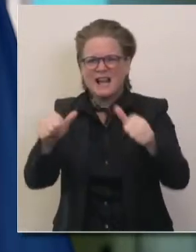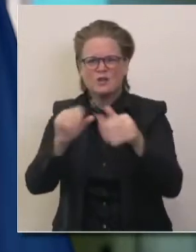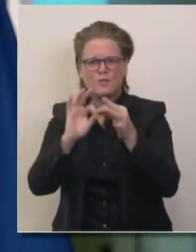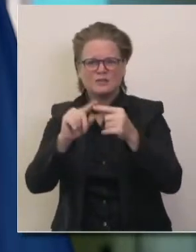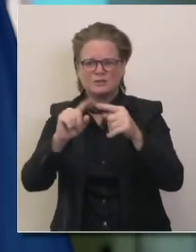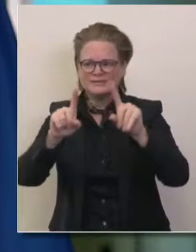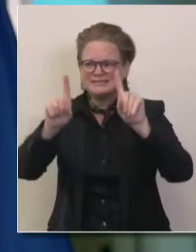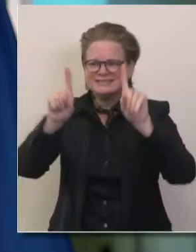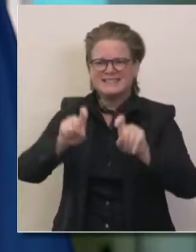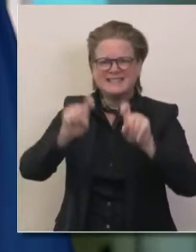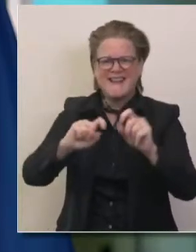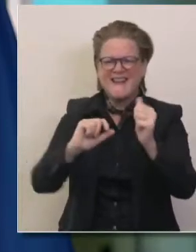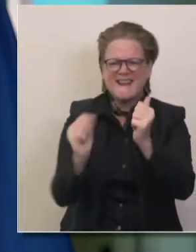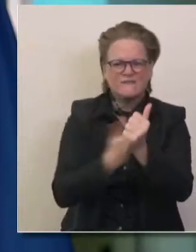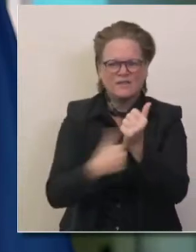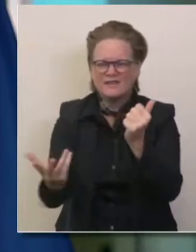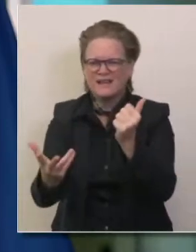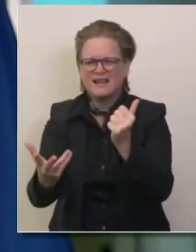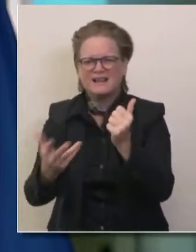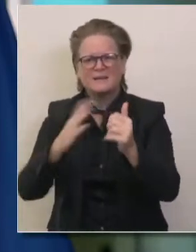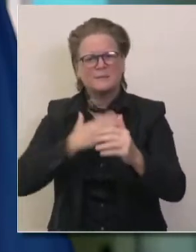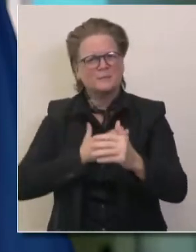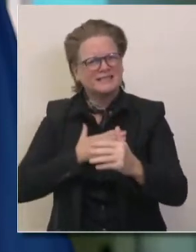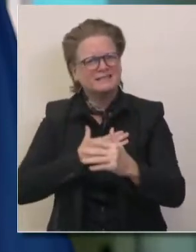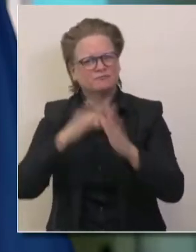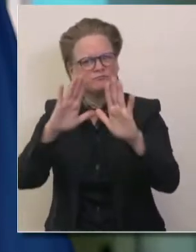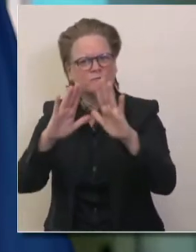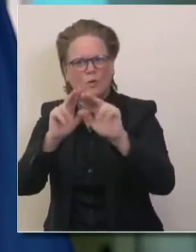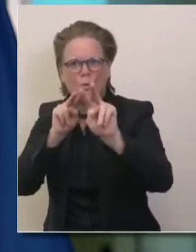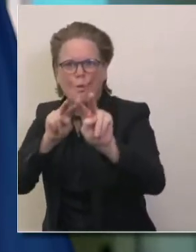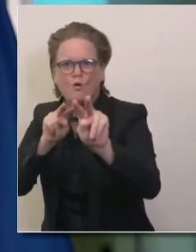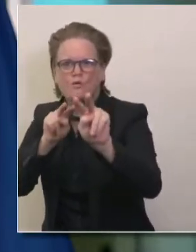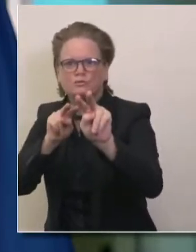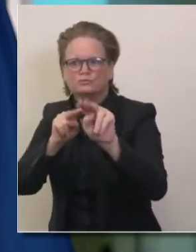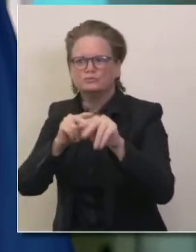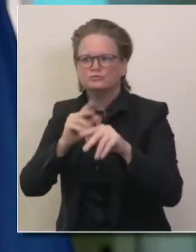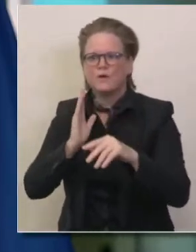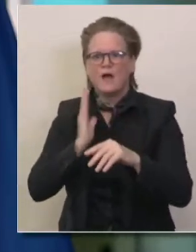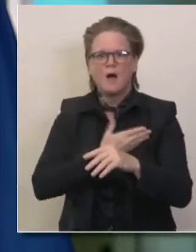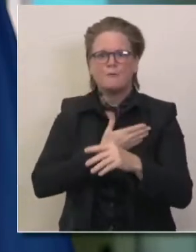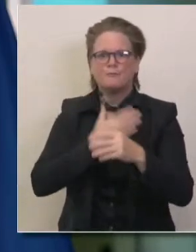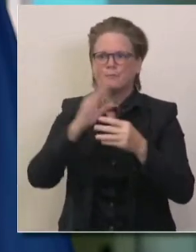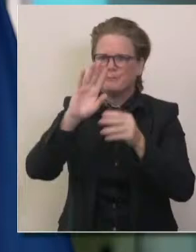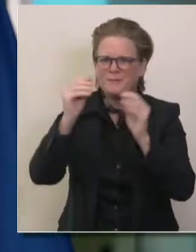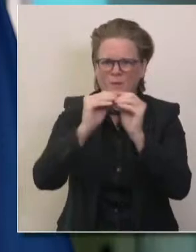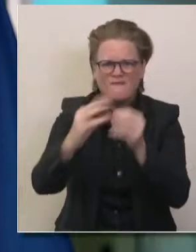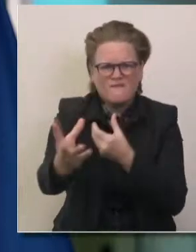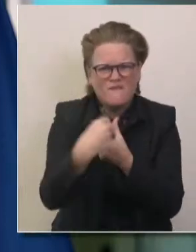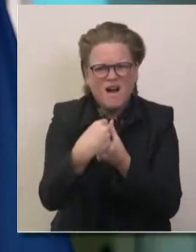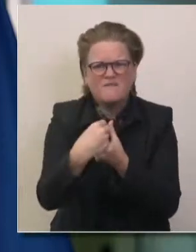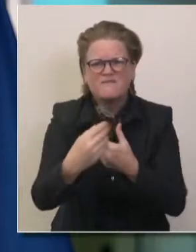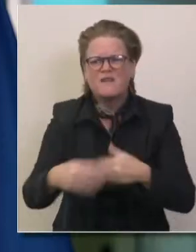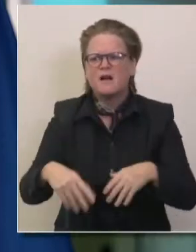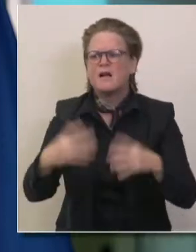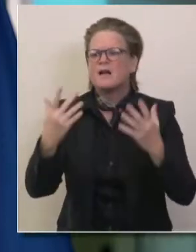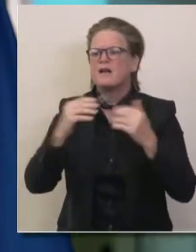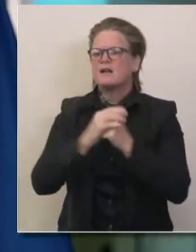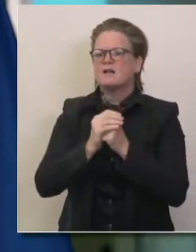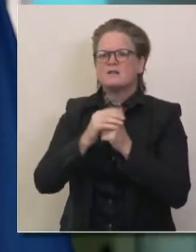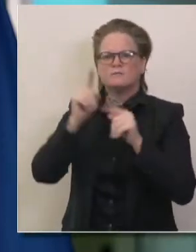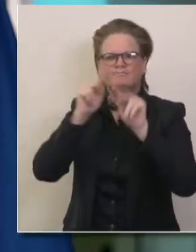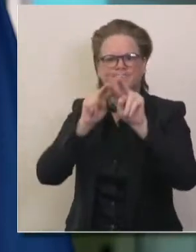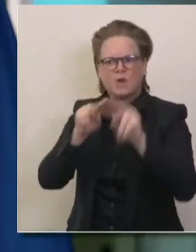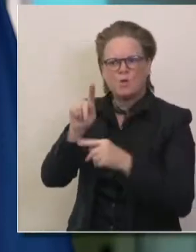information in that space as I am fully engaged and resolved, working with Tony Thurman, working with